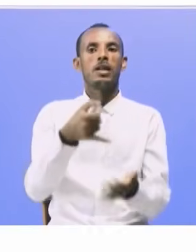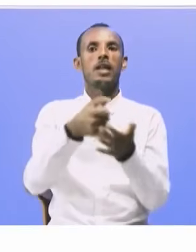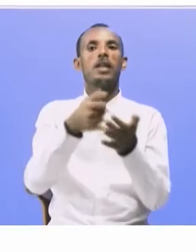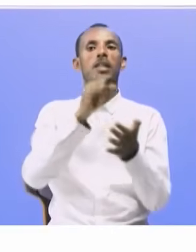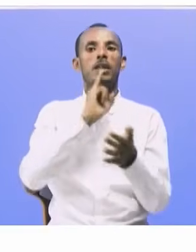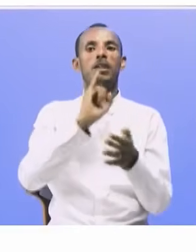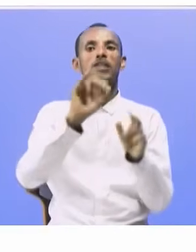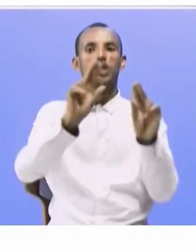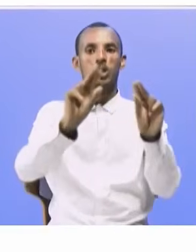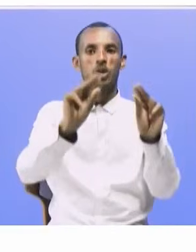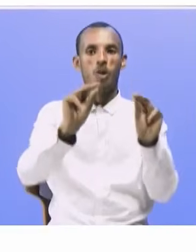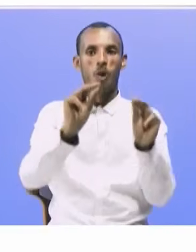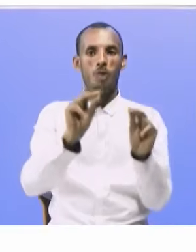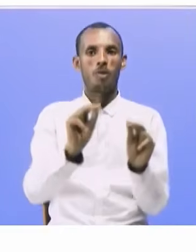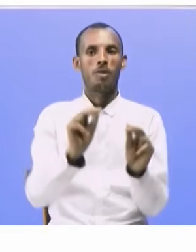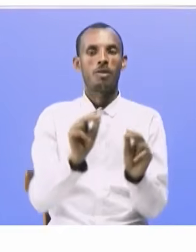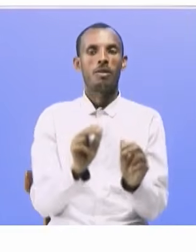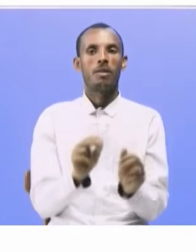not